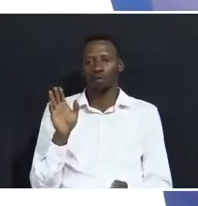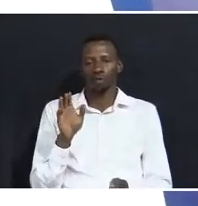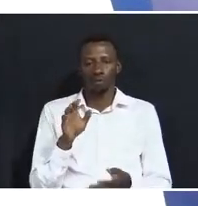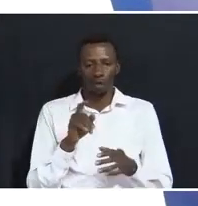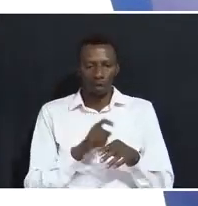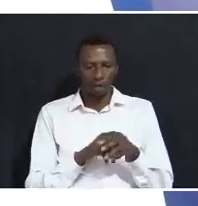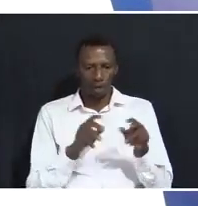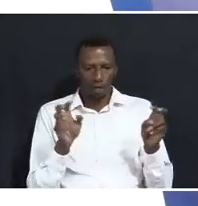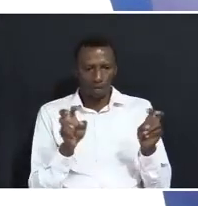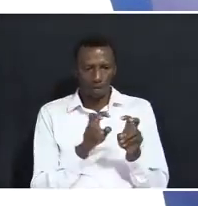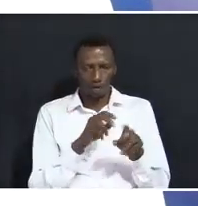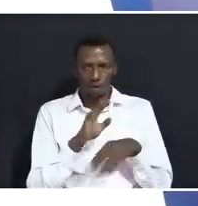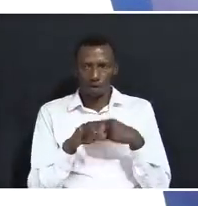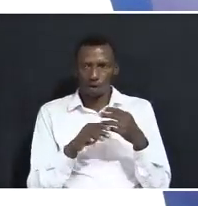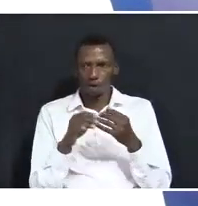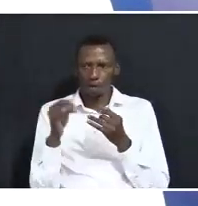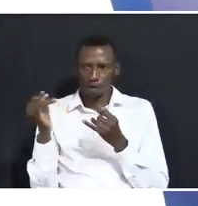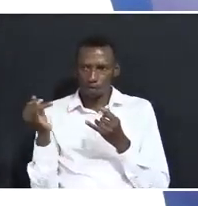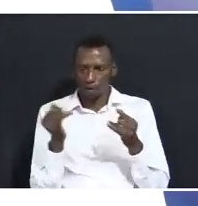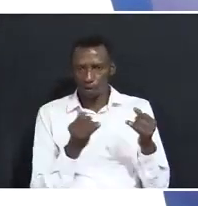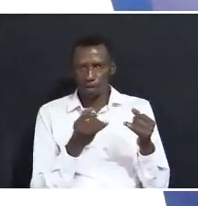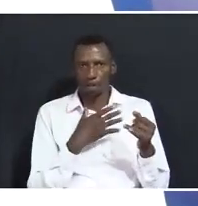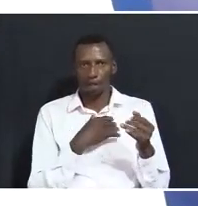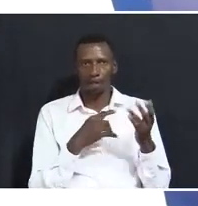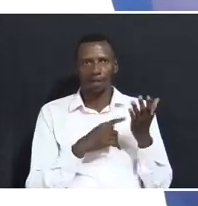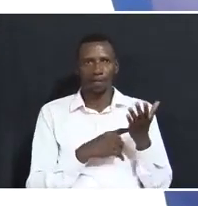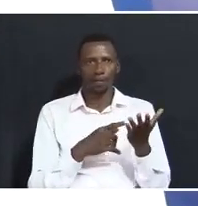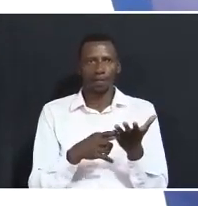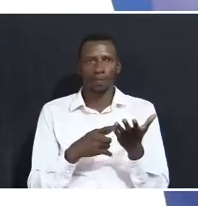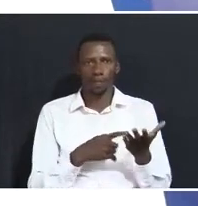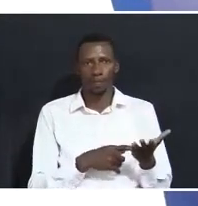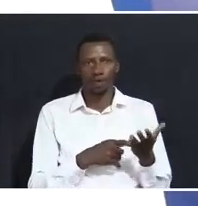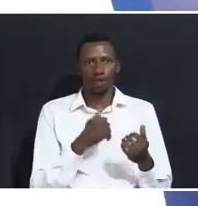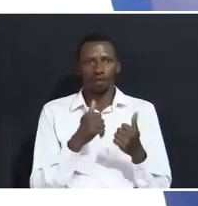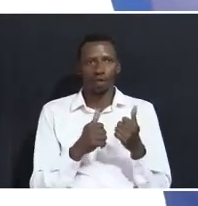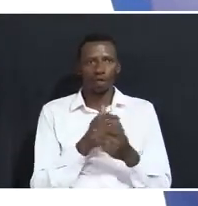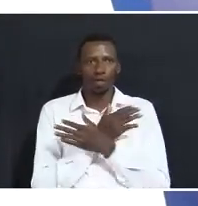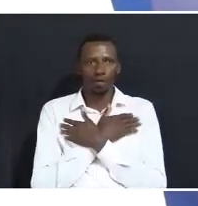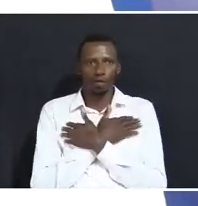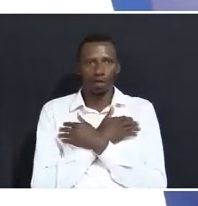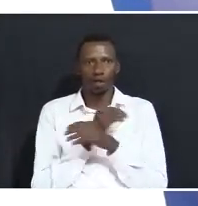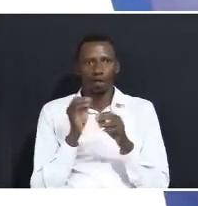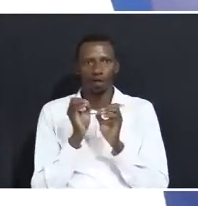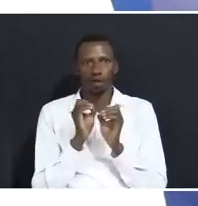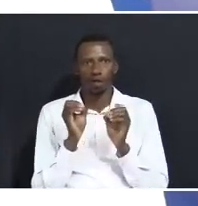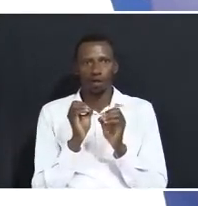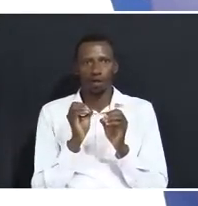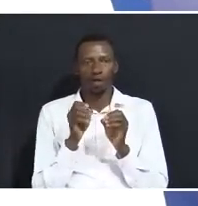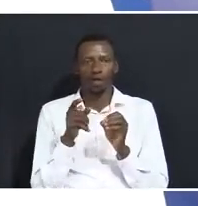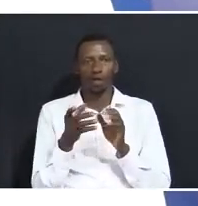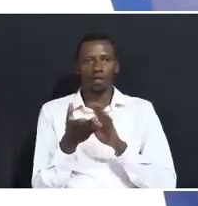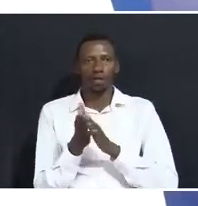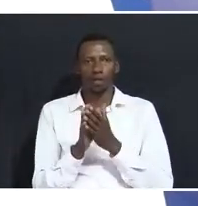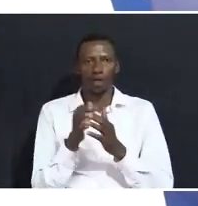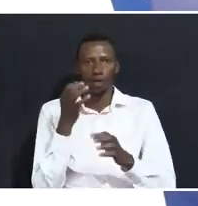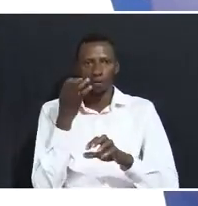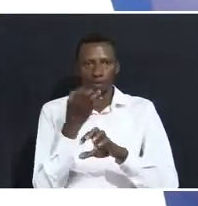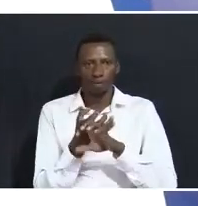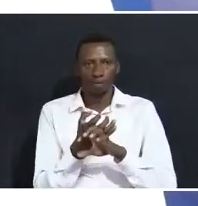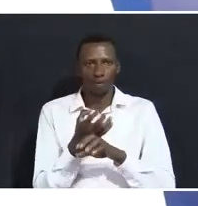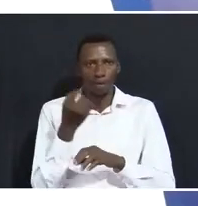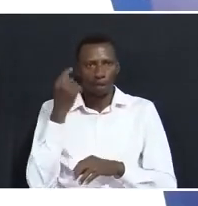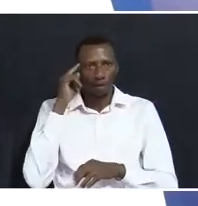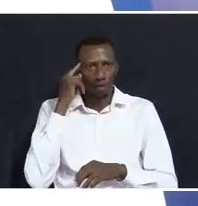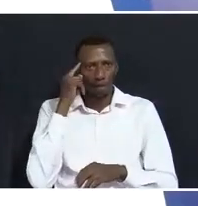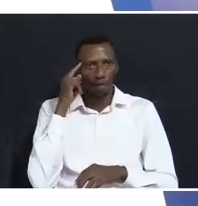Looking at all the invitations and the discussion, the unfriendly discussion that happens in those invitations, it becomes difficult to think that this was